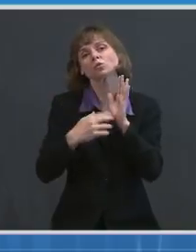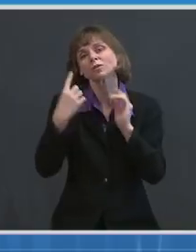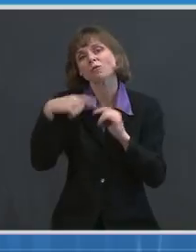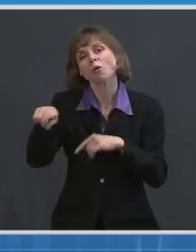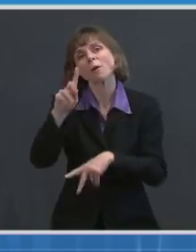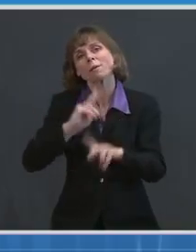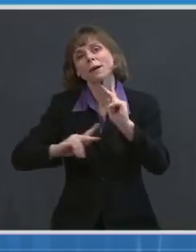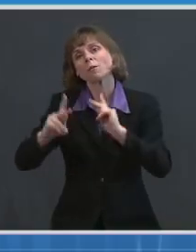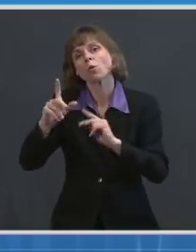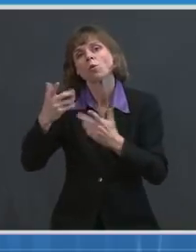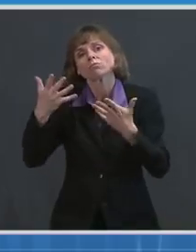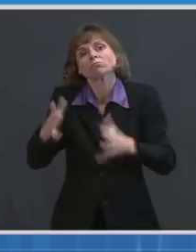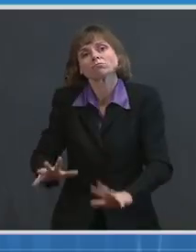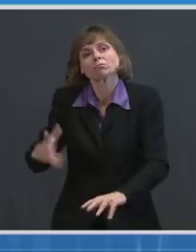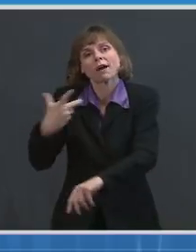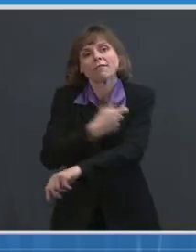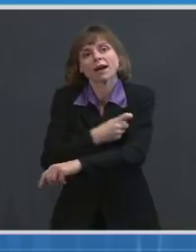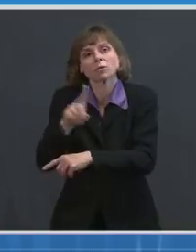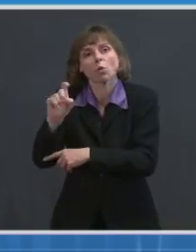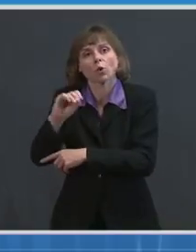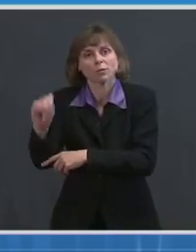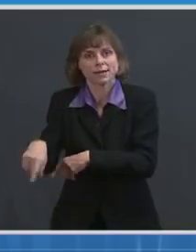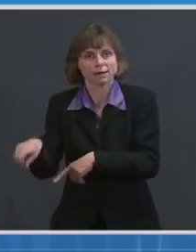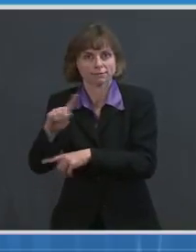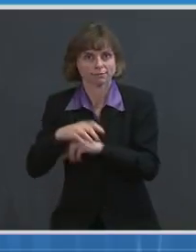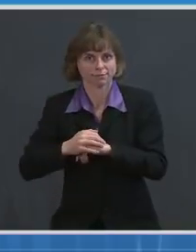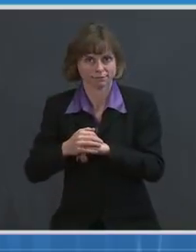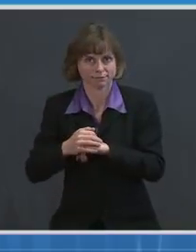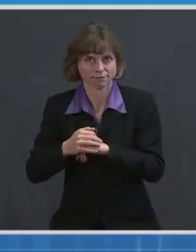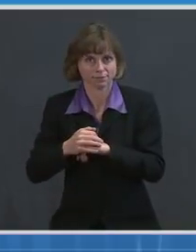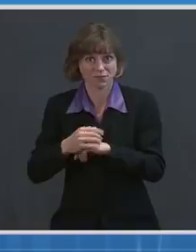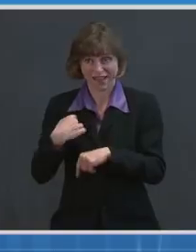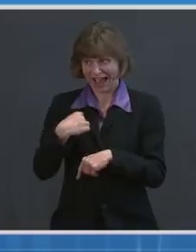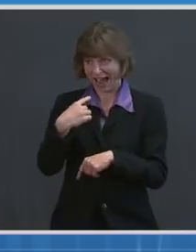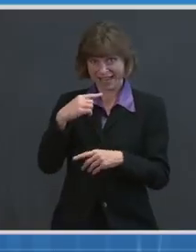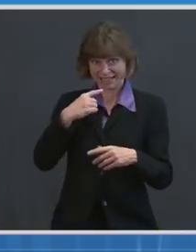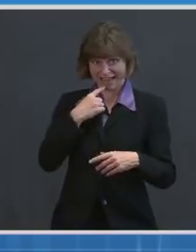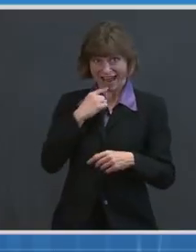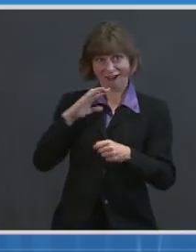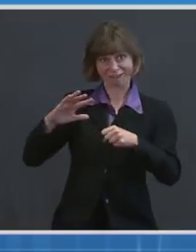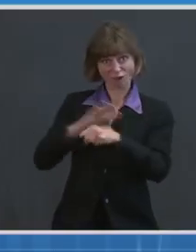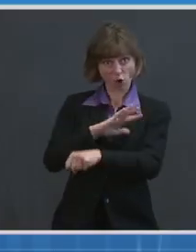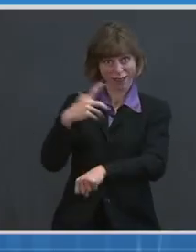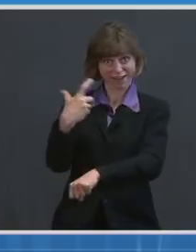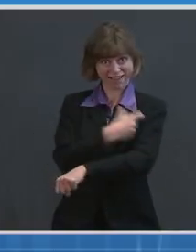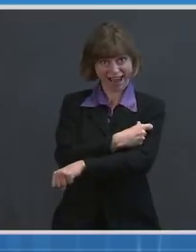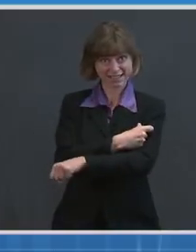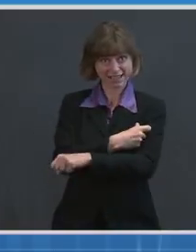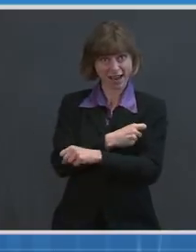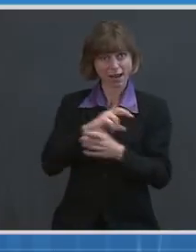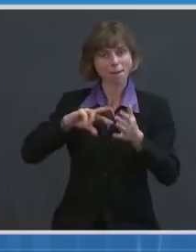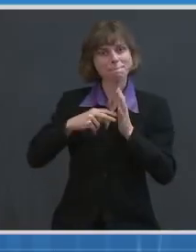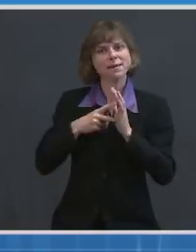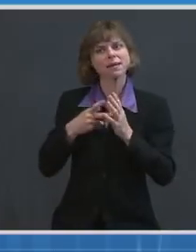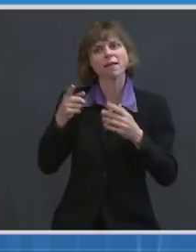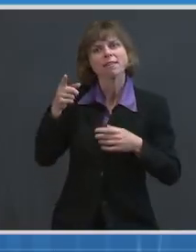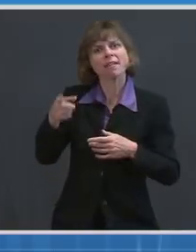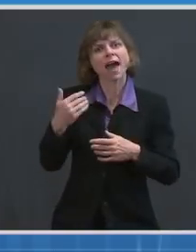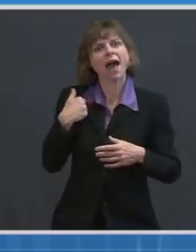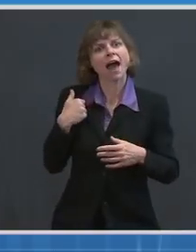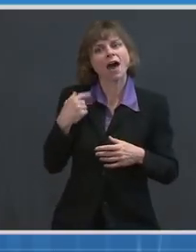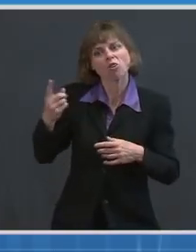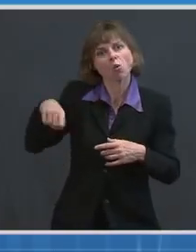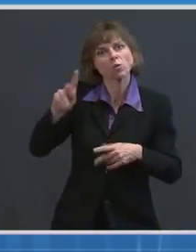for those who are fully vaccinated. When I say fully vaccinated, I mean people who are 2 weeks after